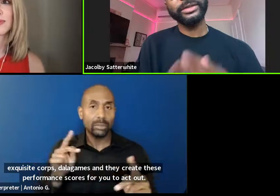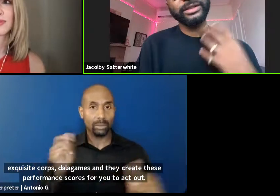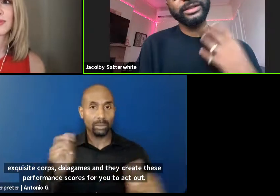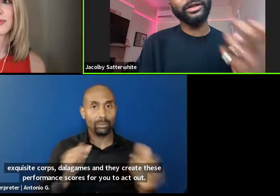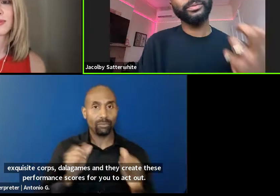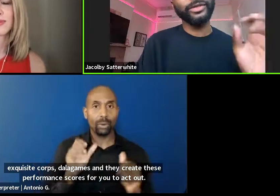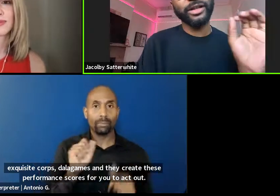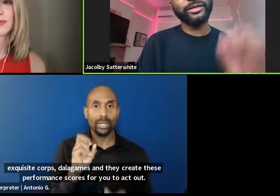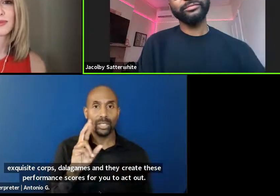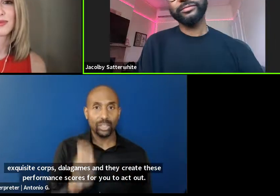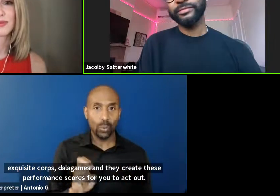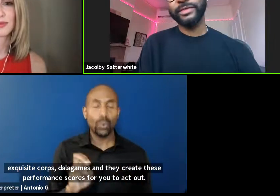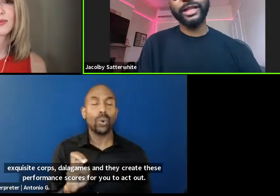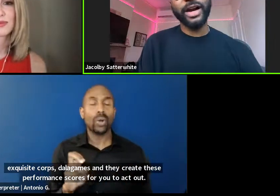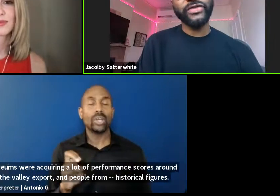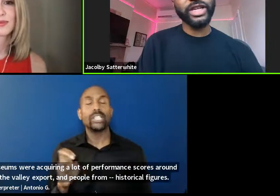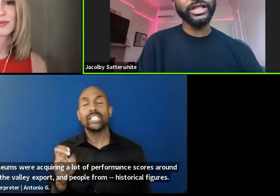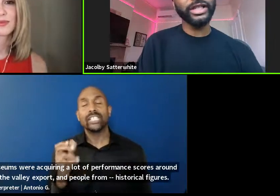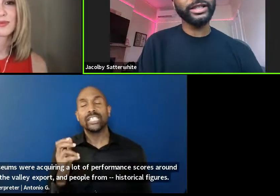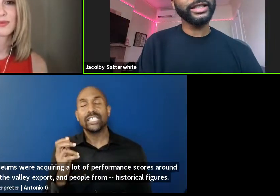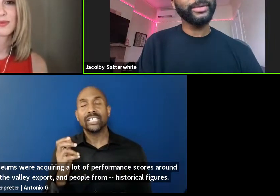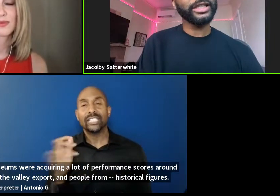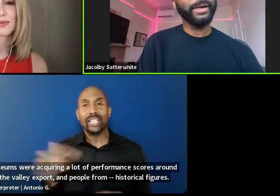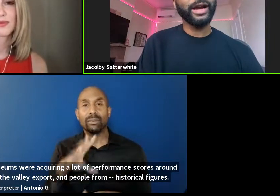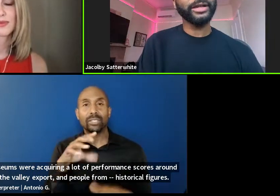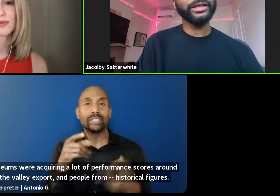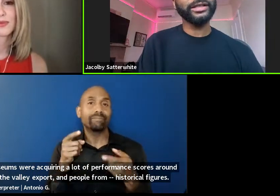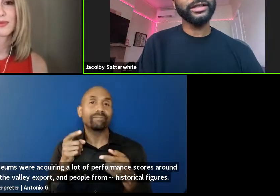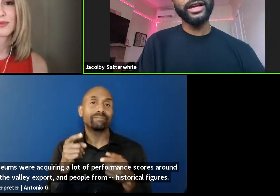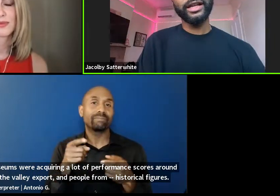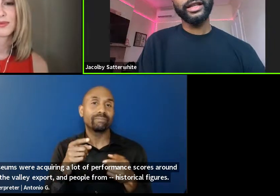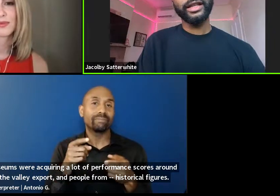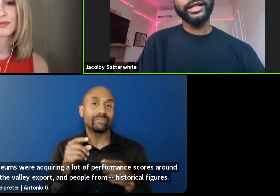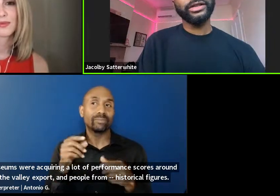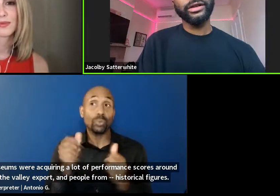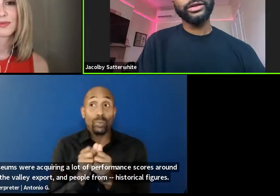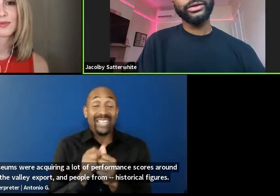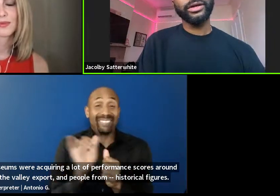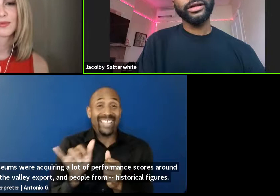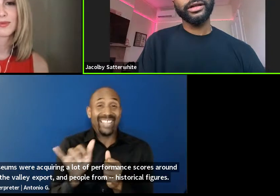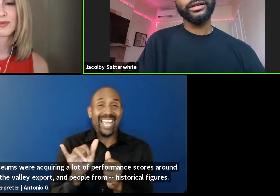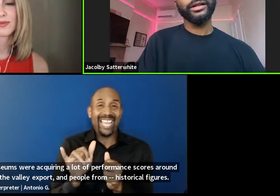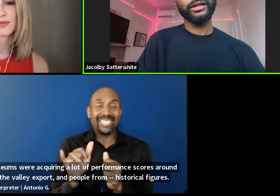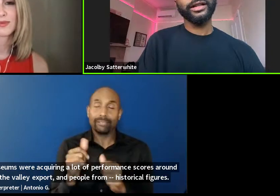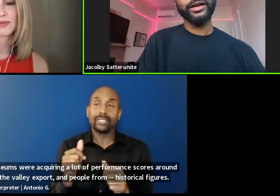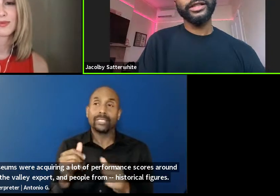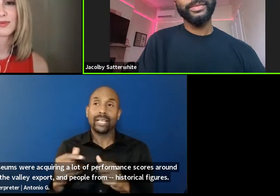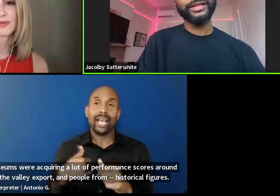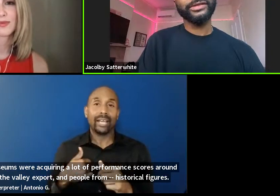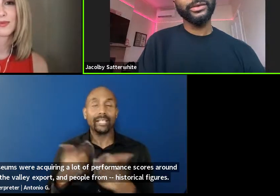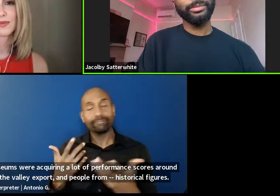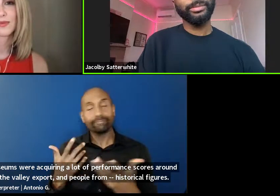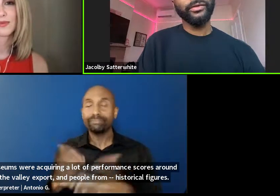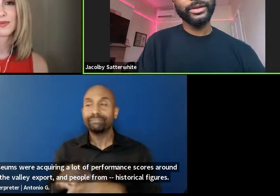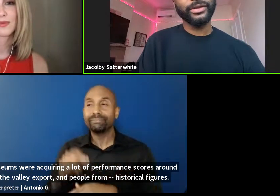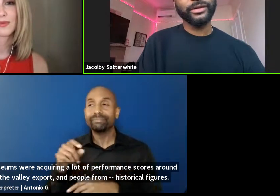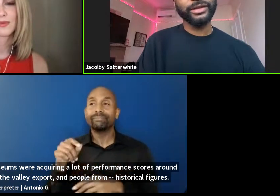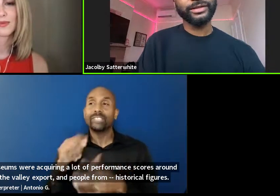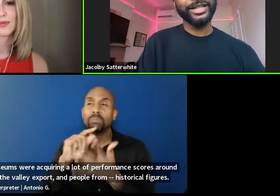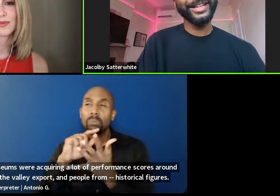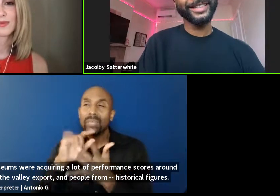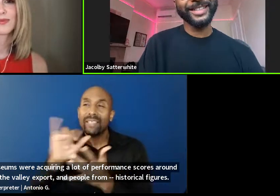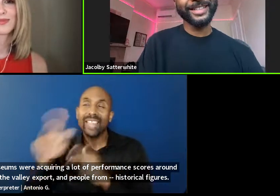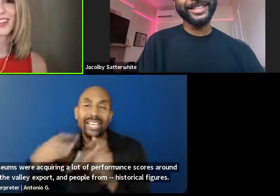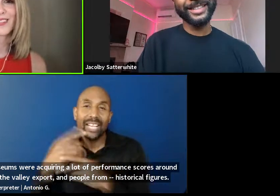certificate was something so, you know, in the conversation at the time, it inspired me to like, you know, do a large, massive suite of performance